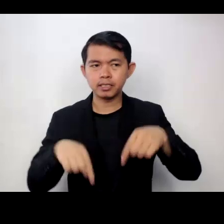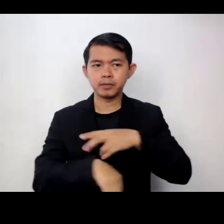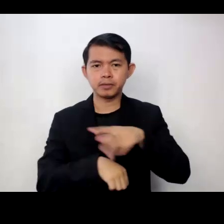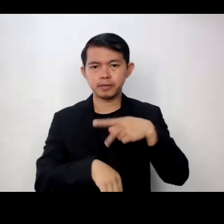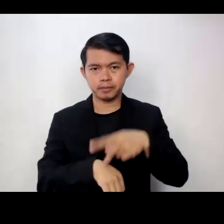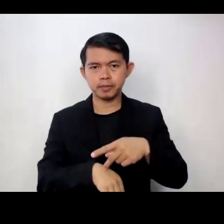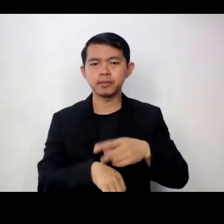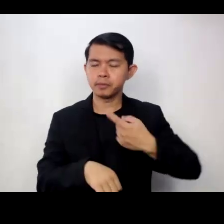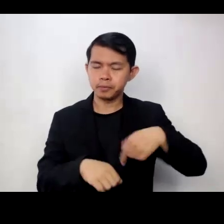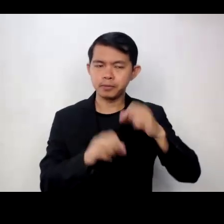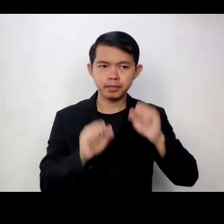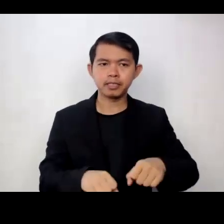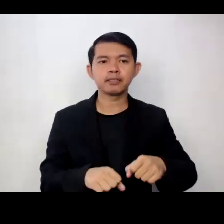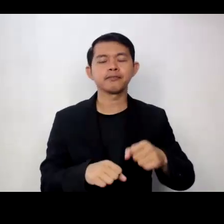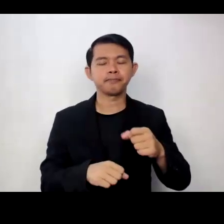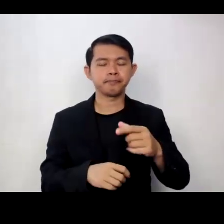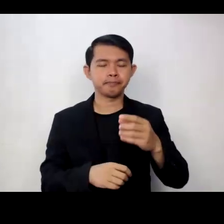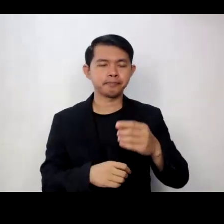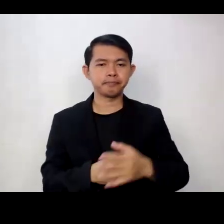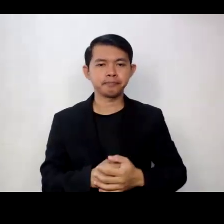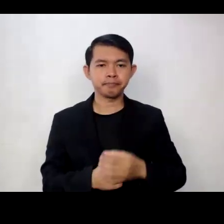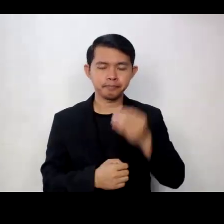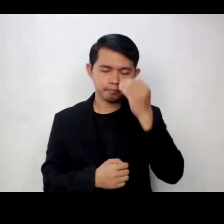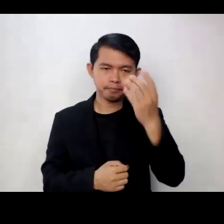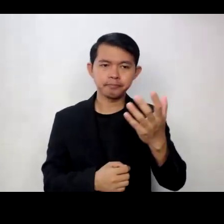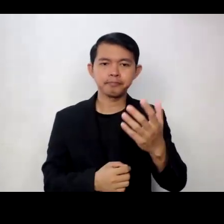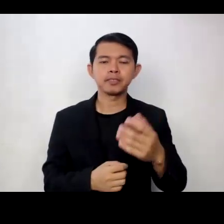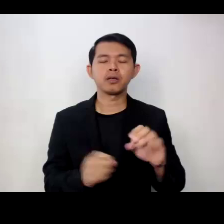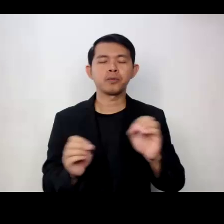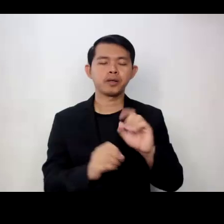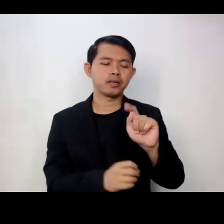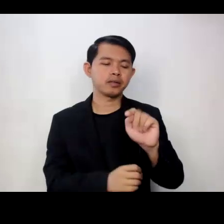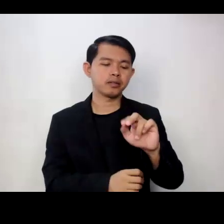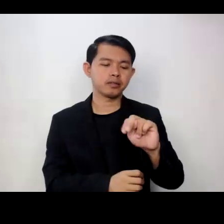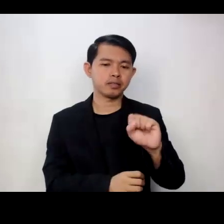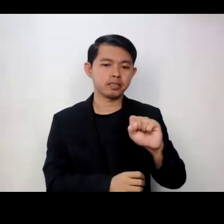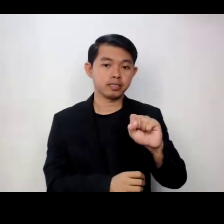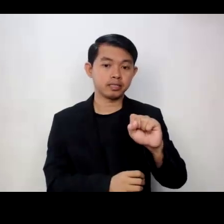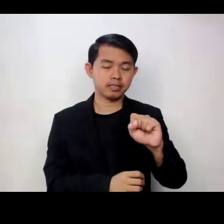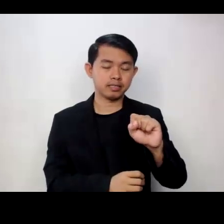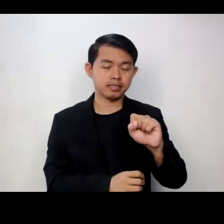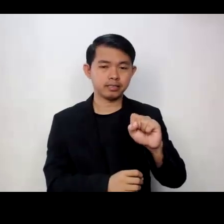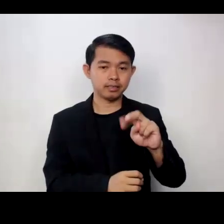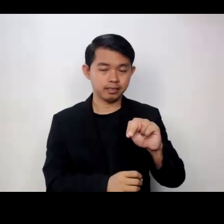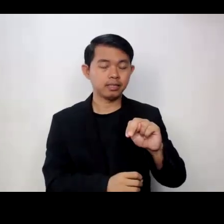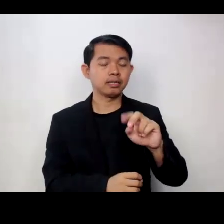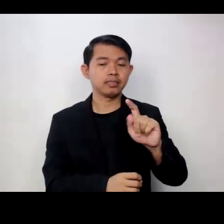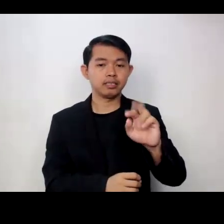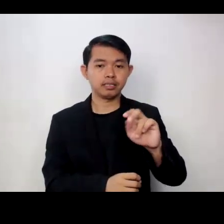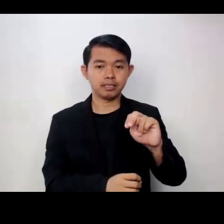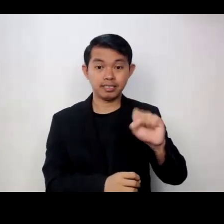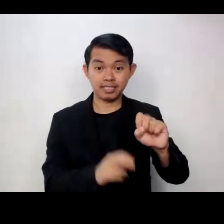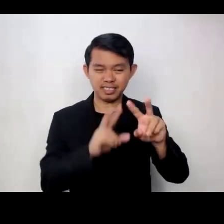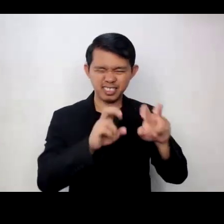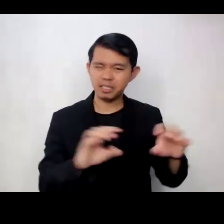can really say that there's no trans anthropology, or even trans studies in the Philippines for now. It's because it is